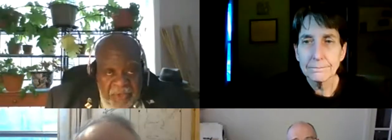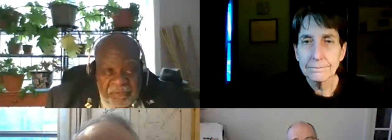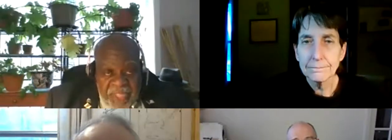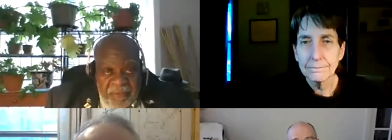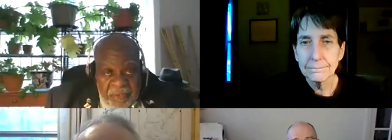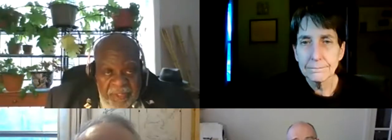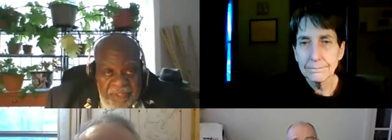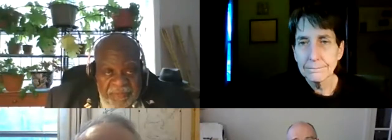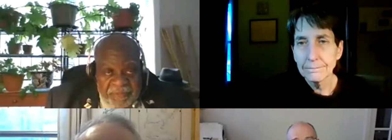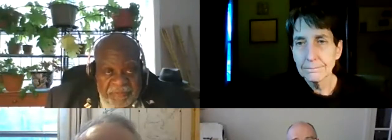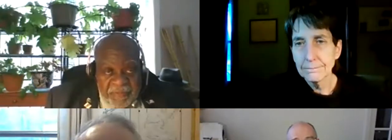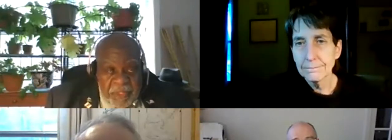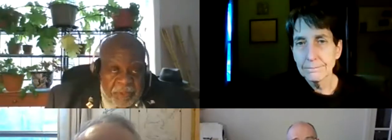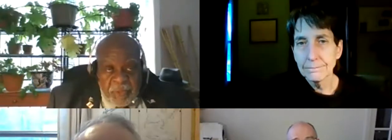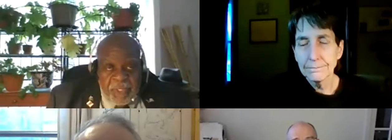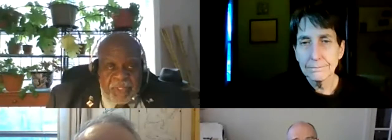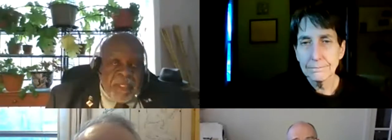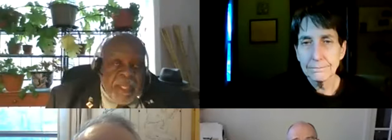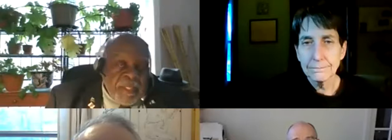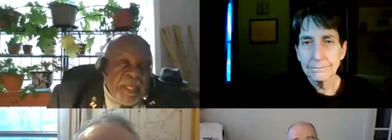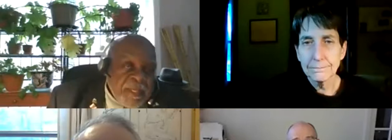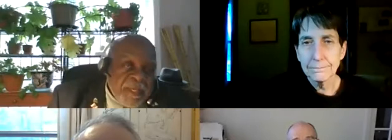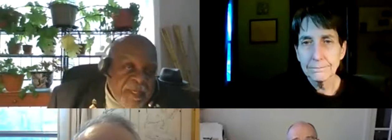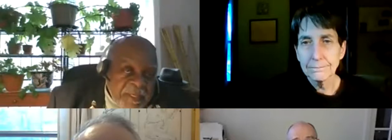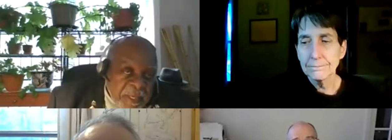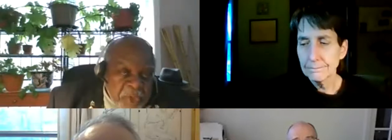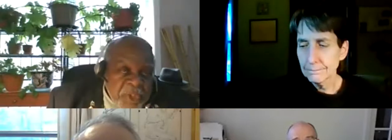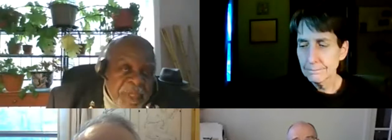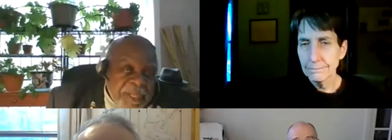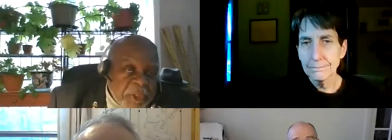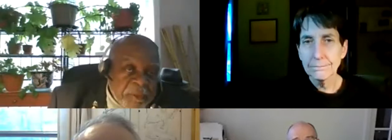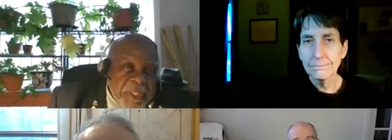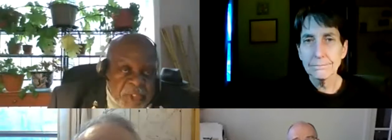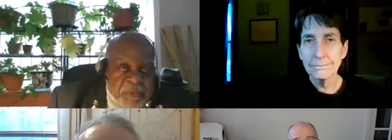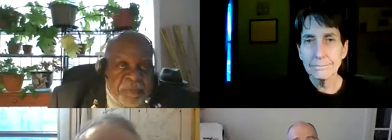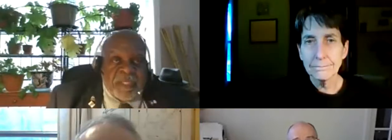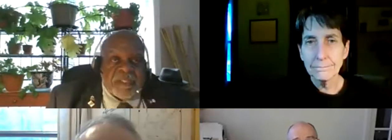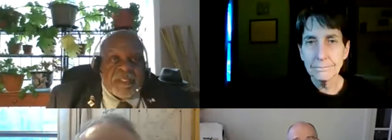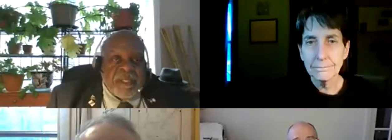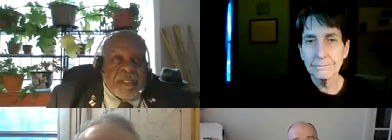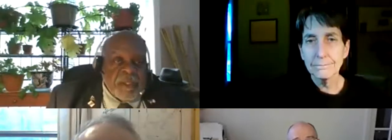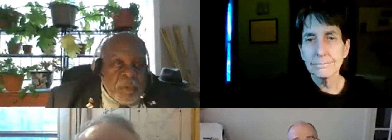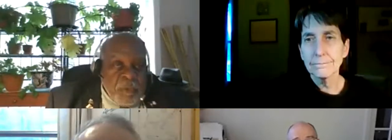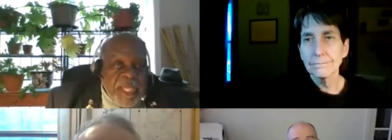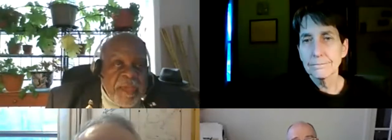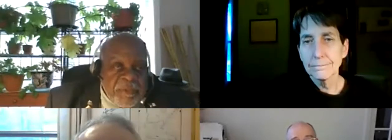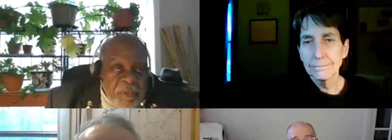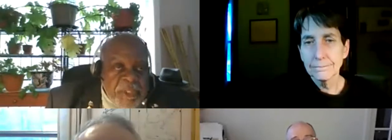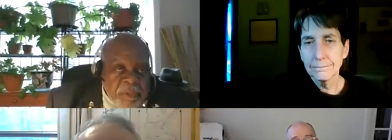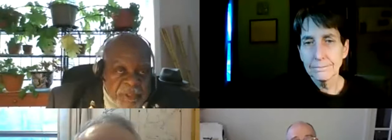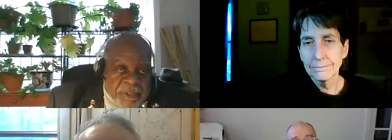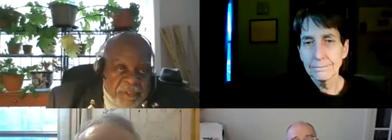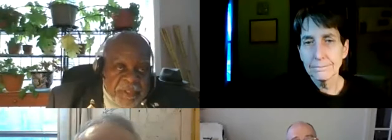proponent of that work. You know, so I'm pushing back a little bit just because, you know, we have